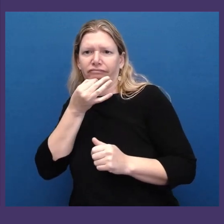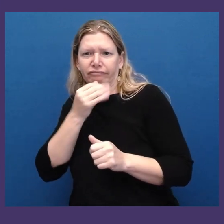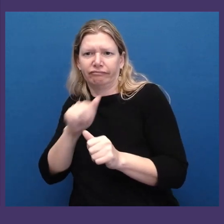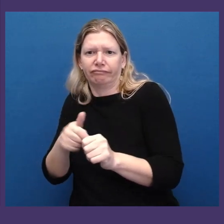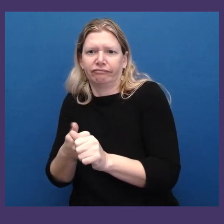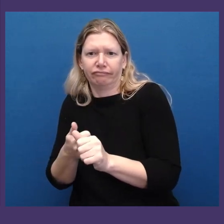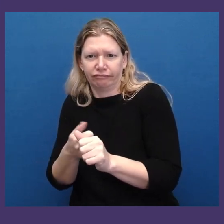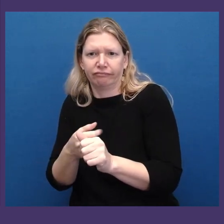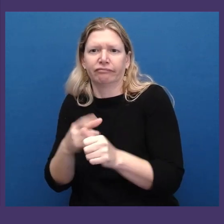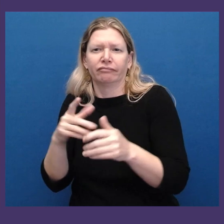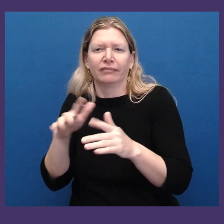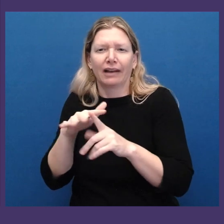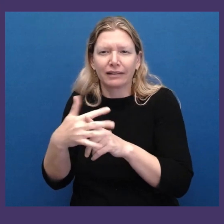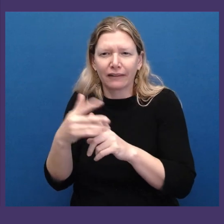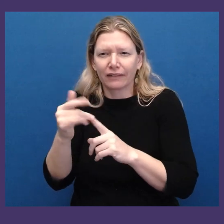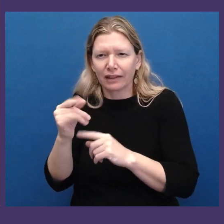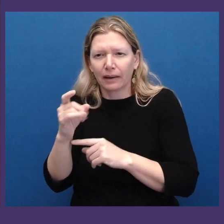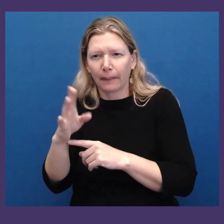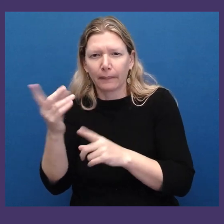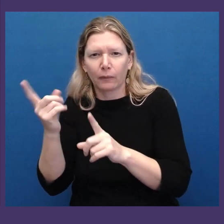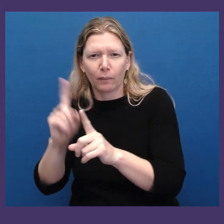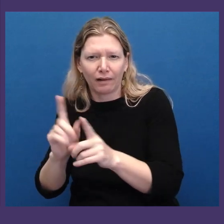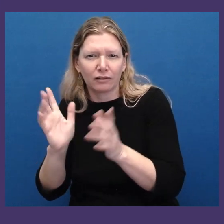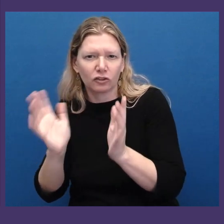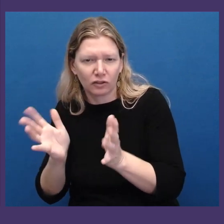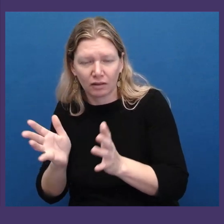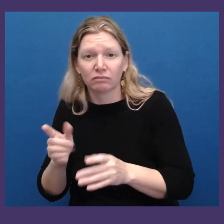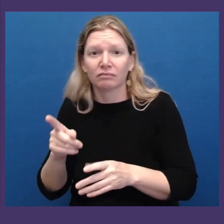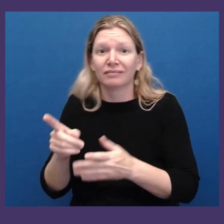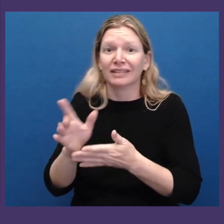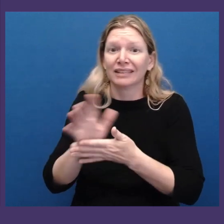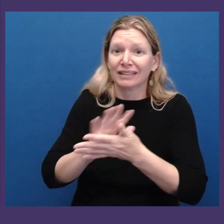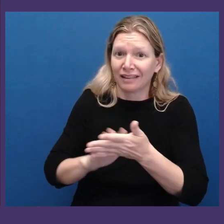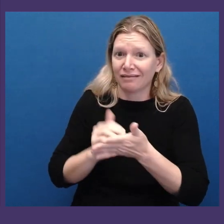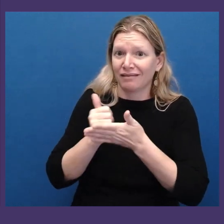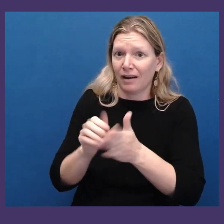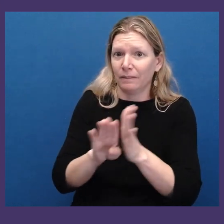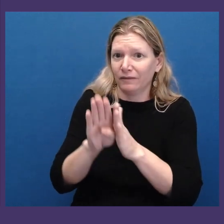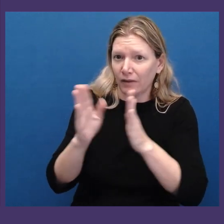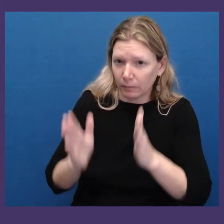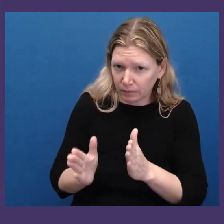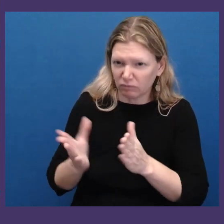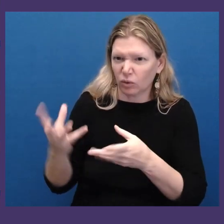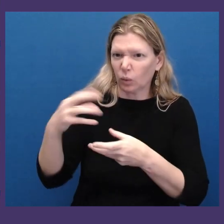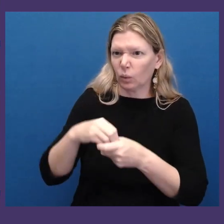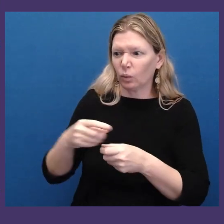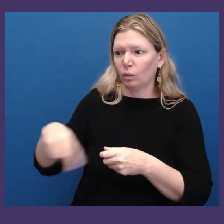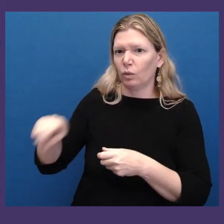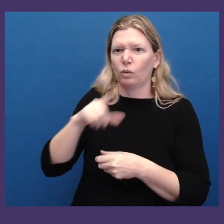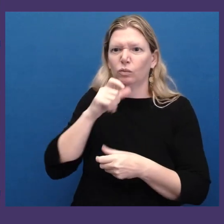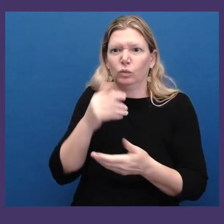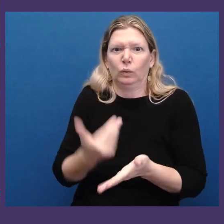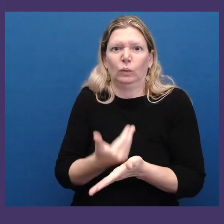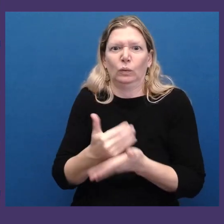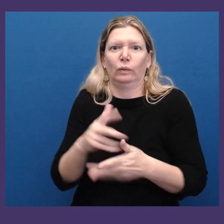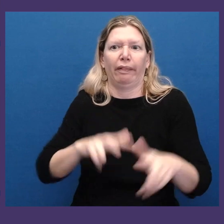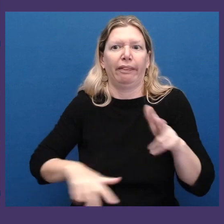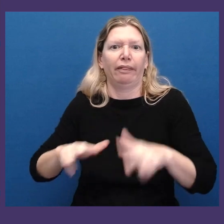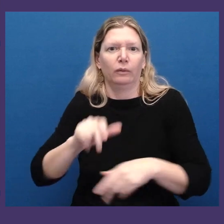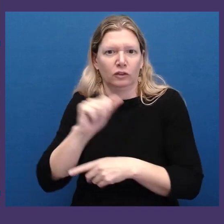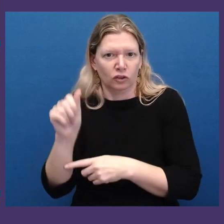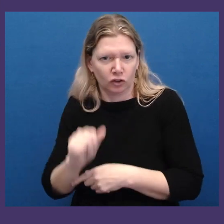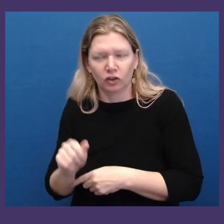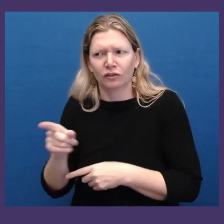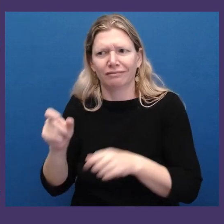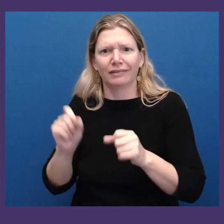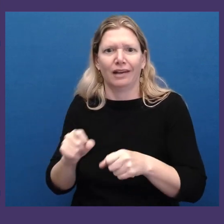help developers, including those new to Azure, be more productive more quickly. I'd like to introduce Jeremy Lickness, who will share a little bit